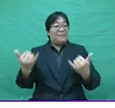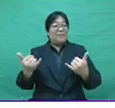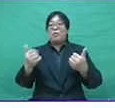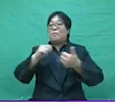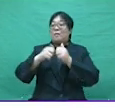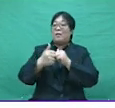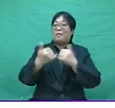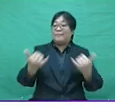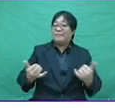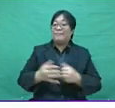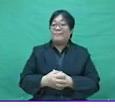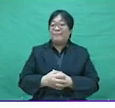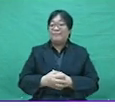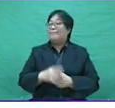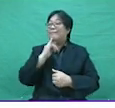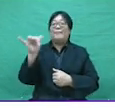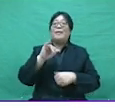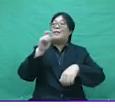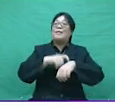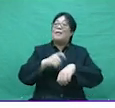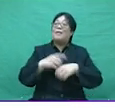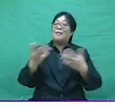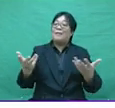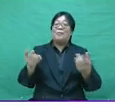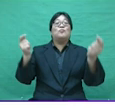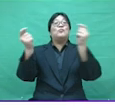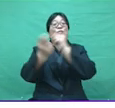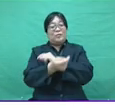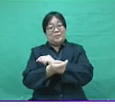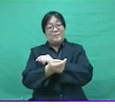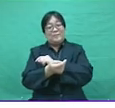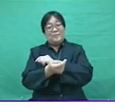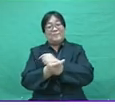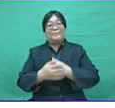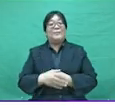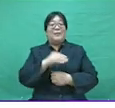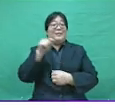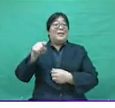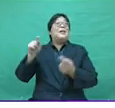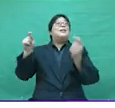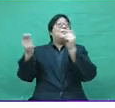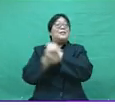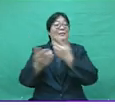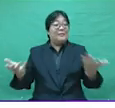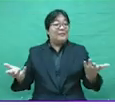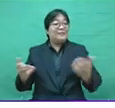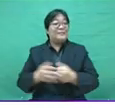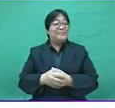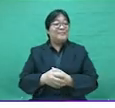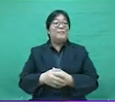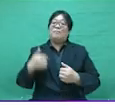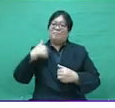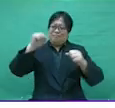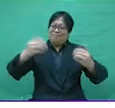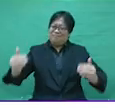of crises are also times of changes, and of changes which can push